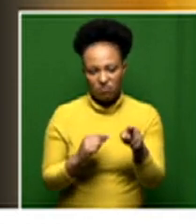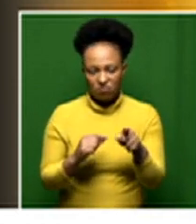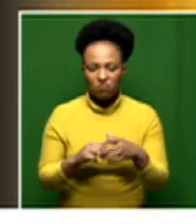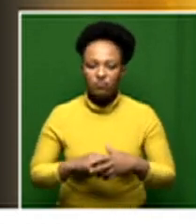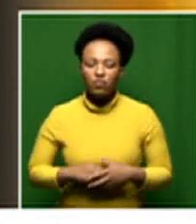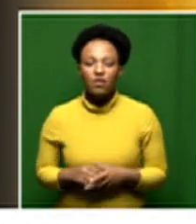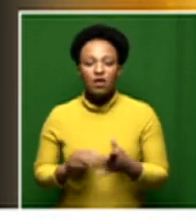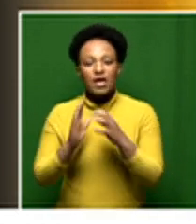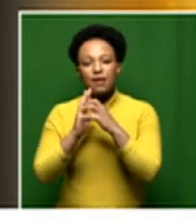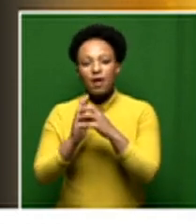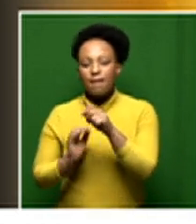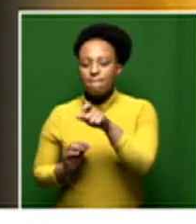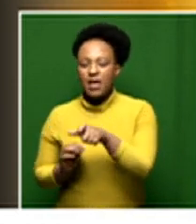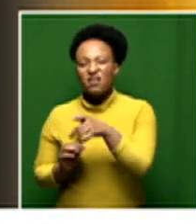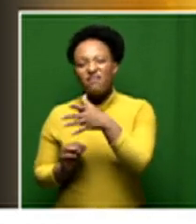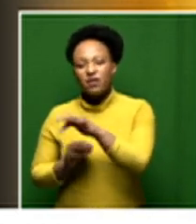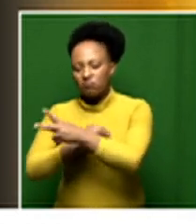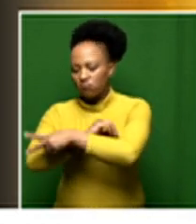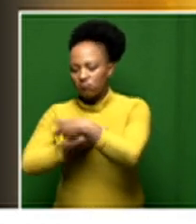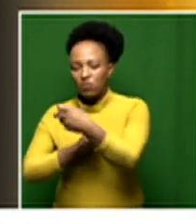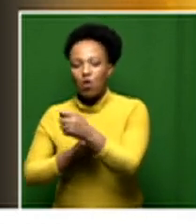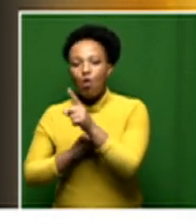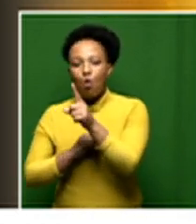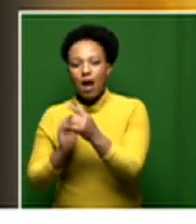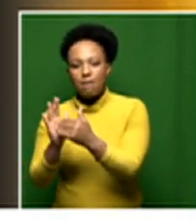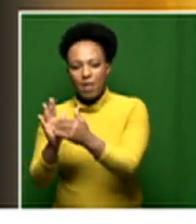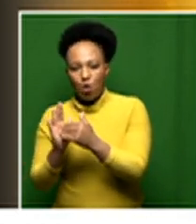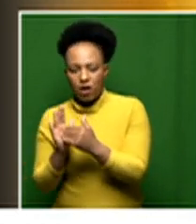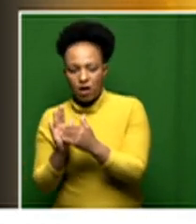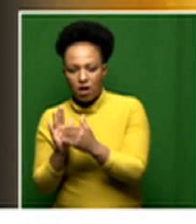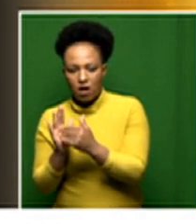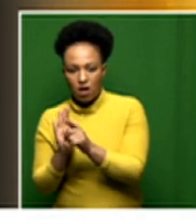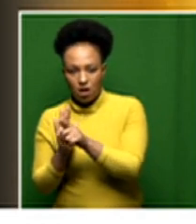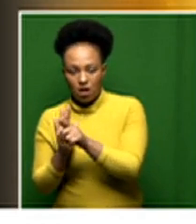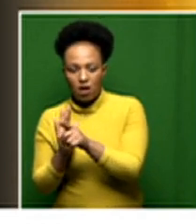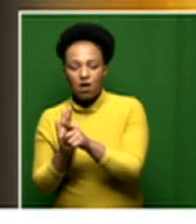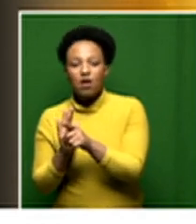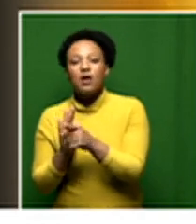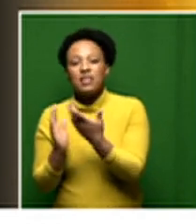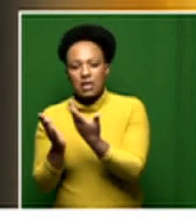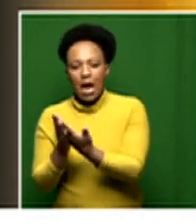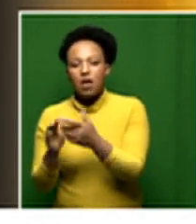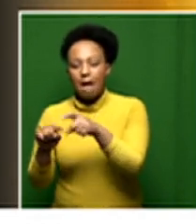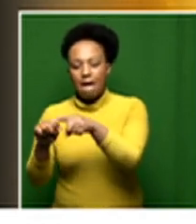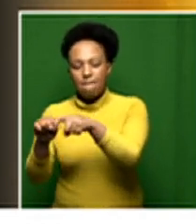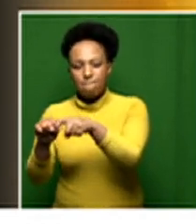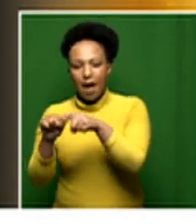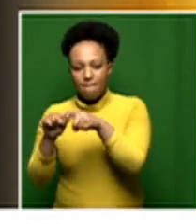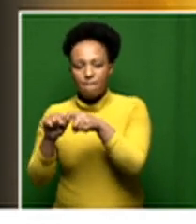somebody has stolen R1 million, the Asset Forfeiture Unit can freeze assets up